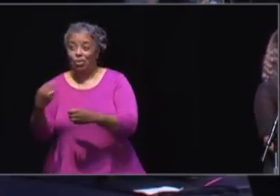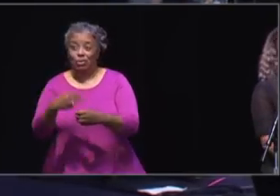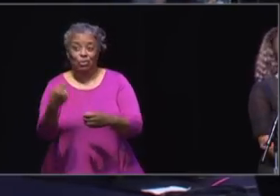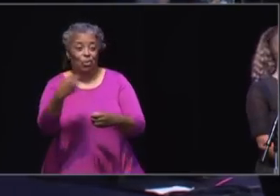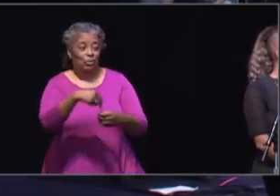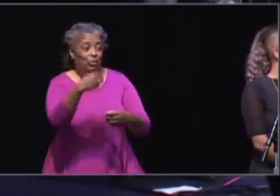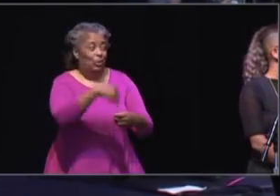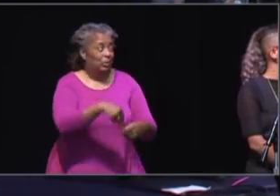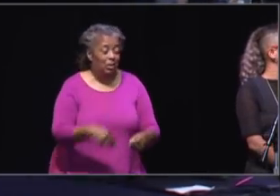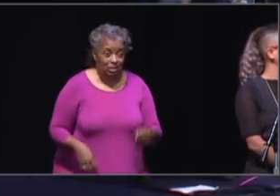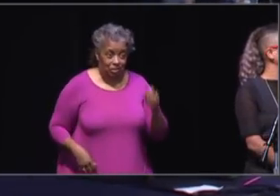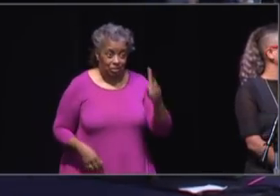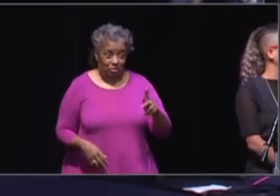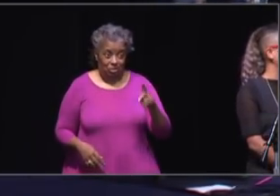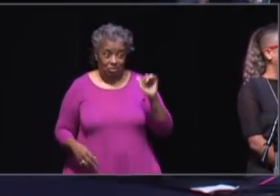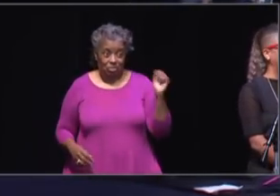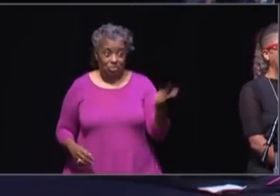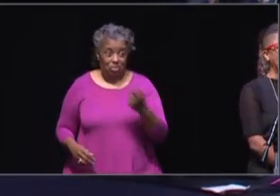Sing.